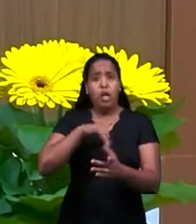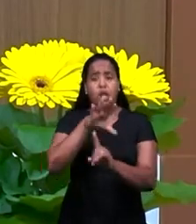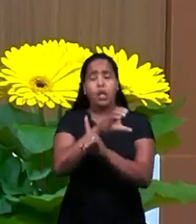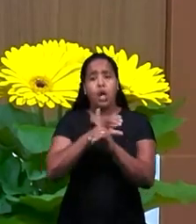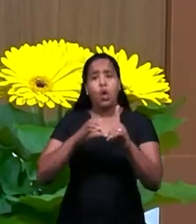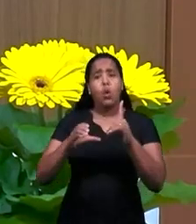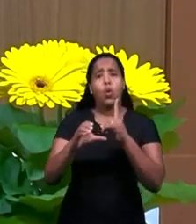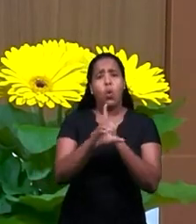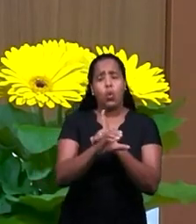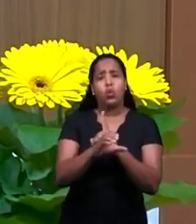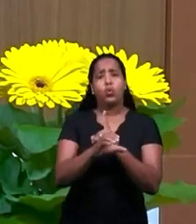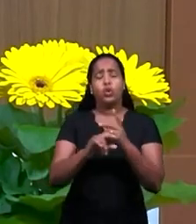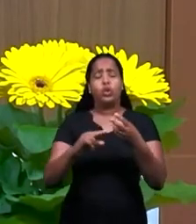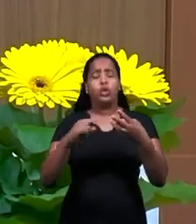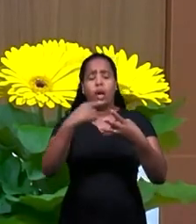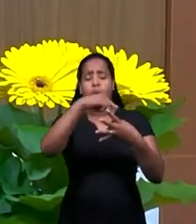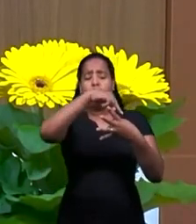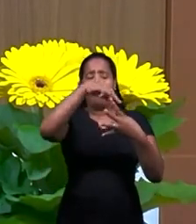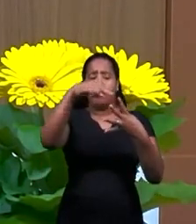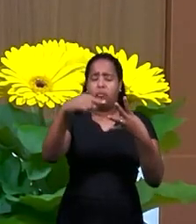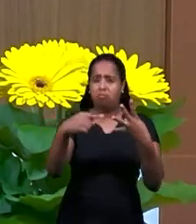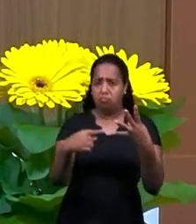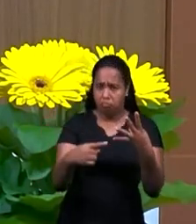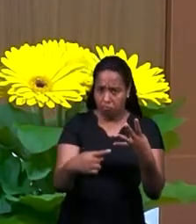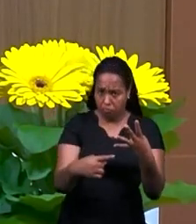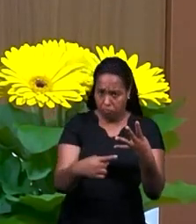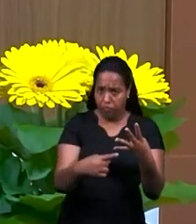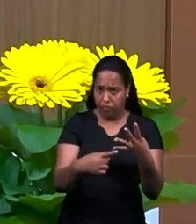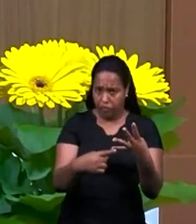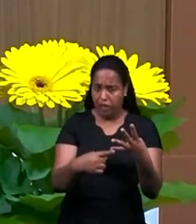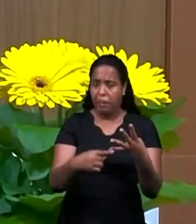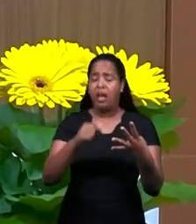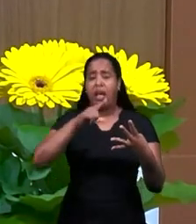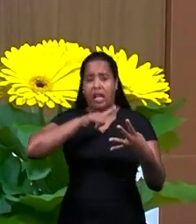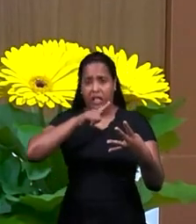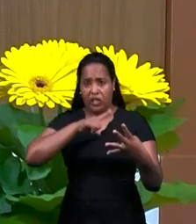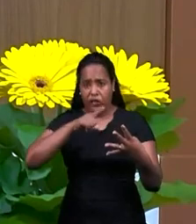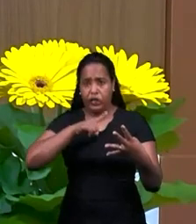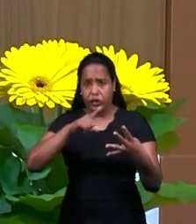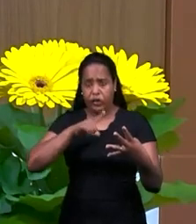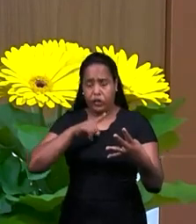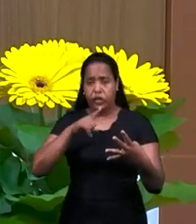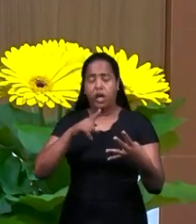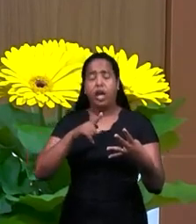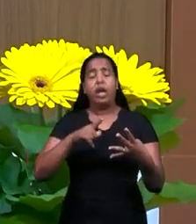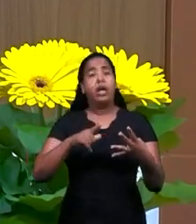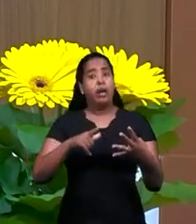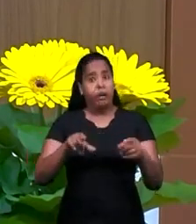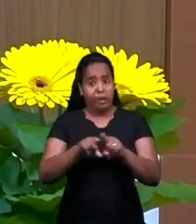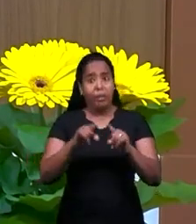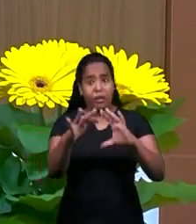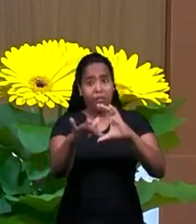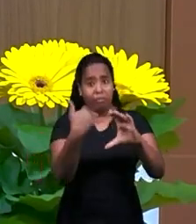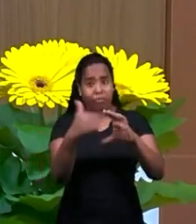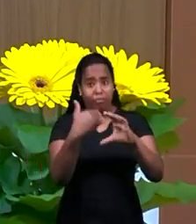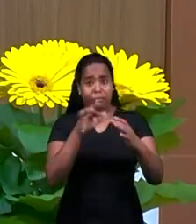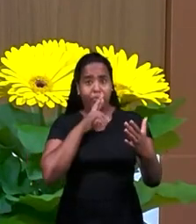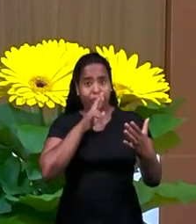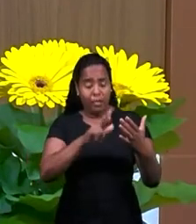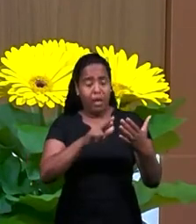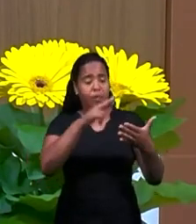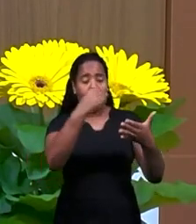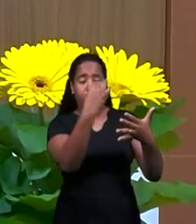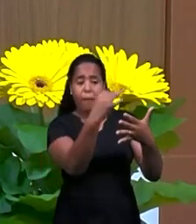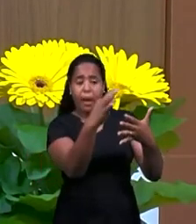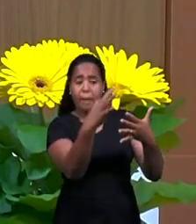service had elements which the brethren, of course, mentioned in the answers.